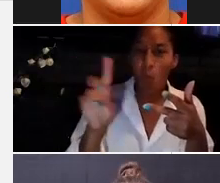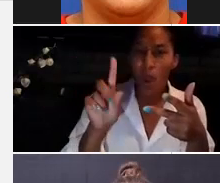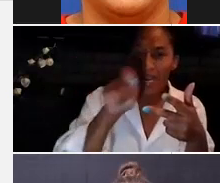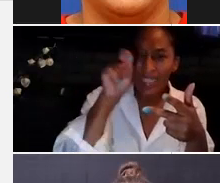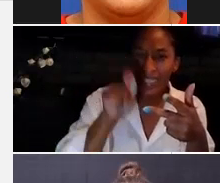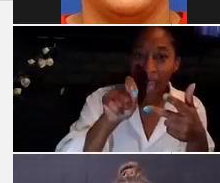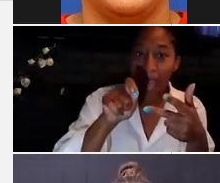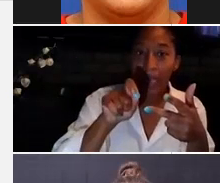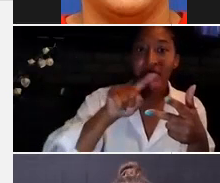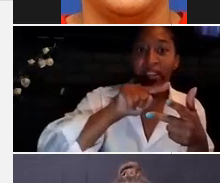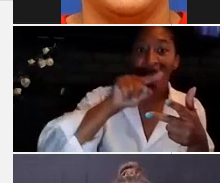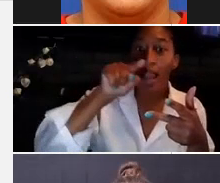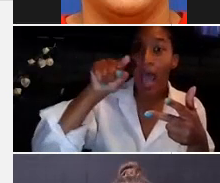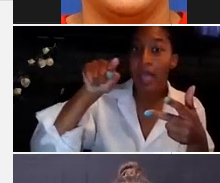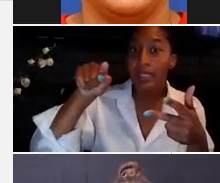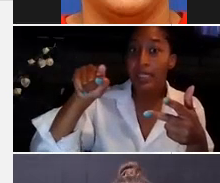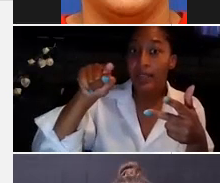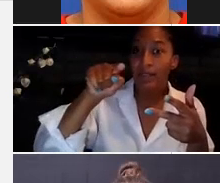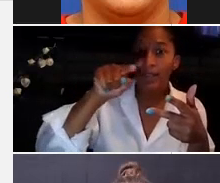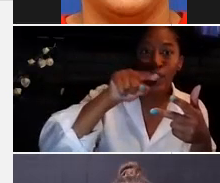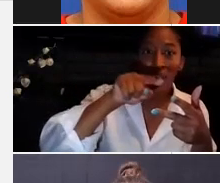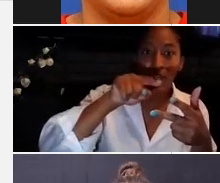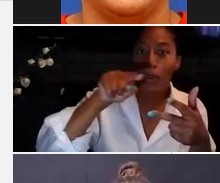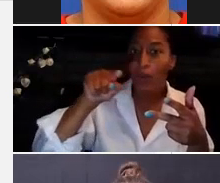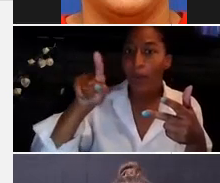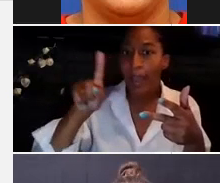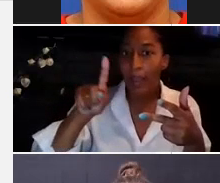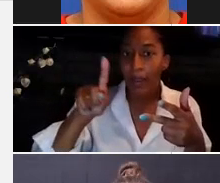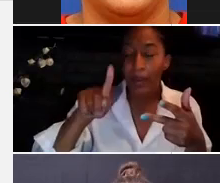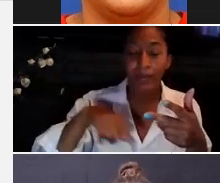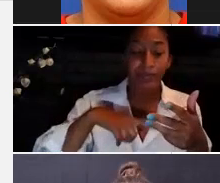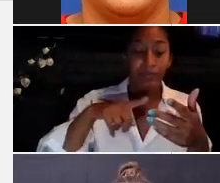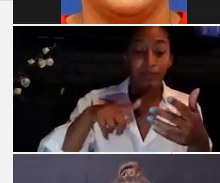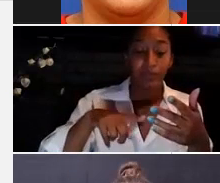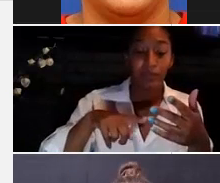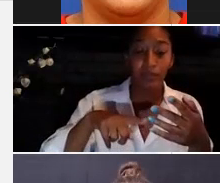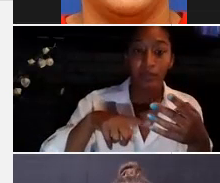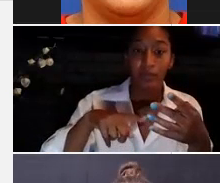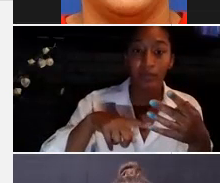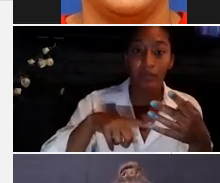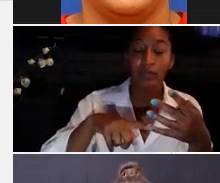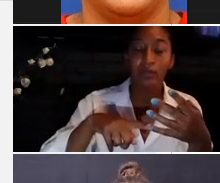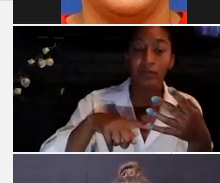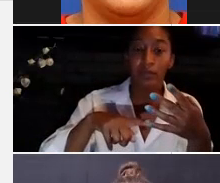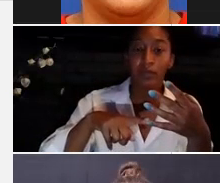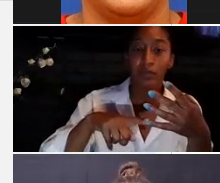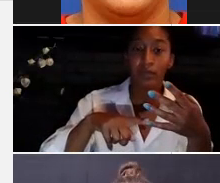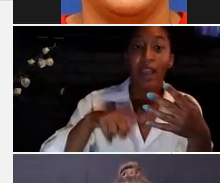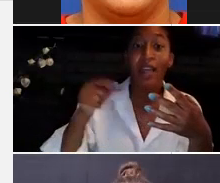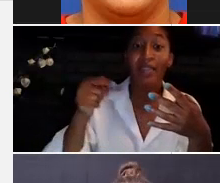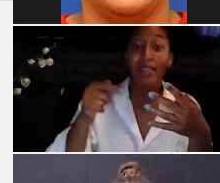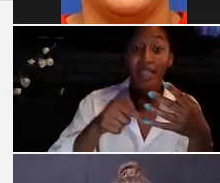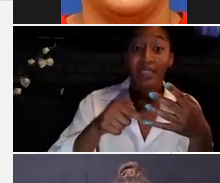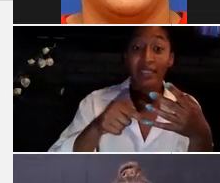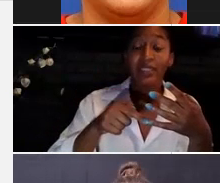Okay? This fourth equation also allows us to find the object's position. But